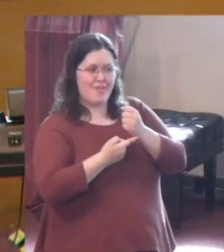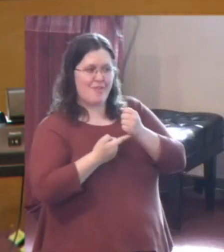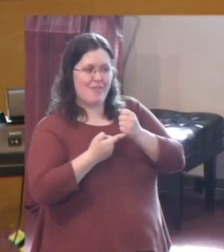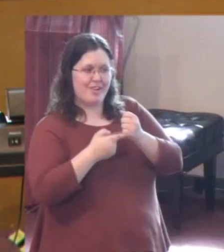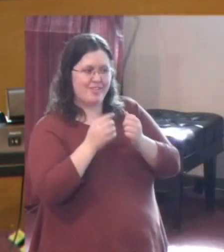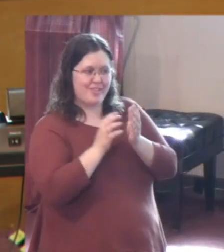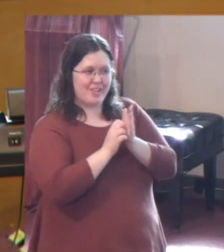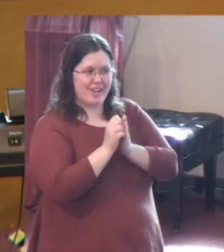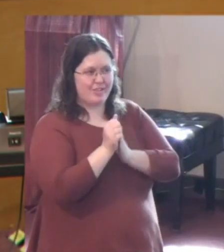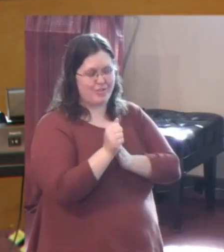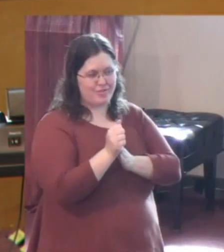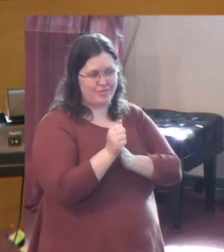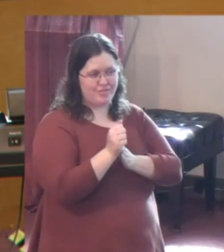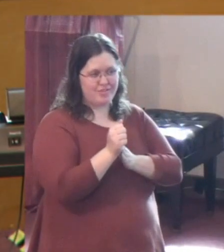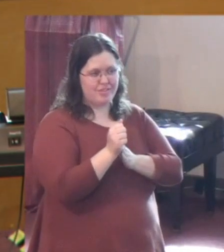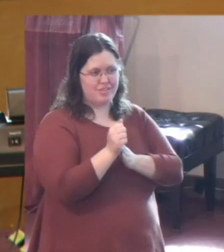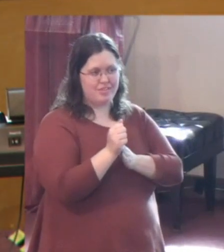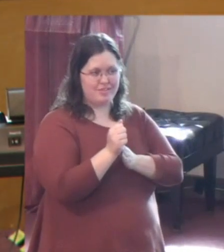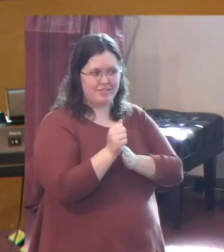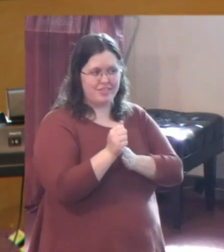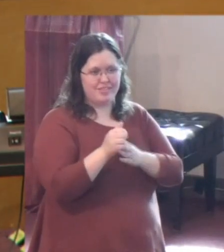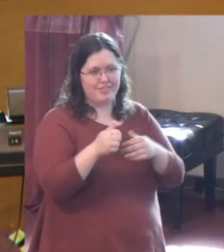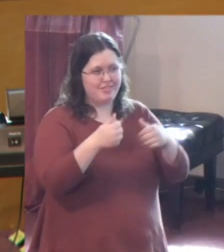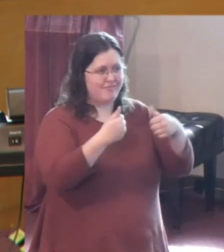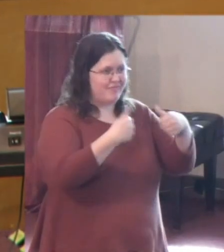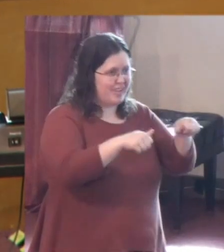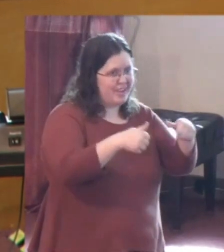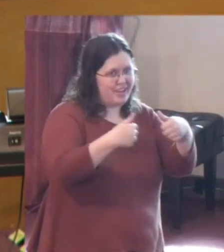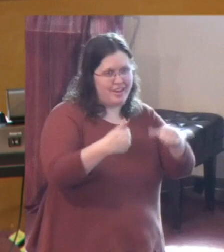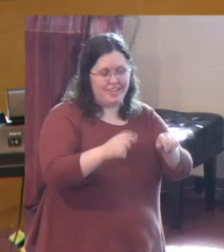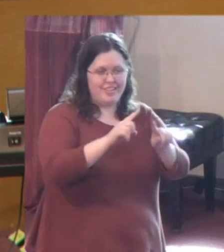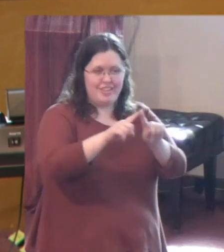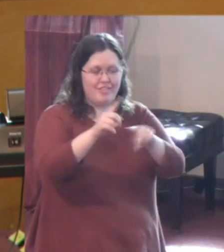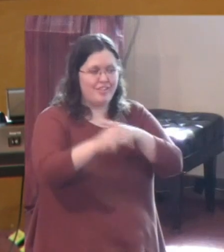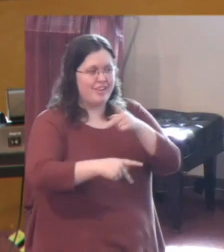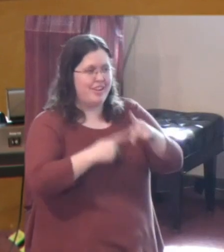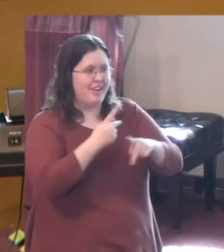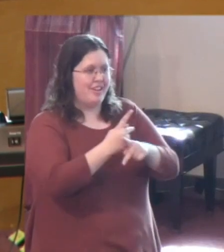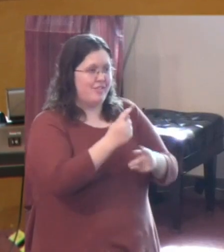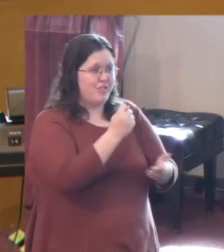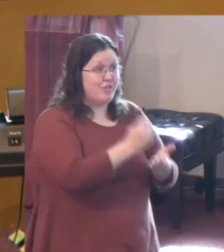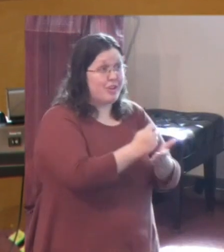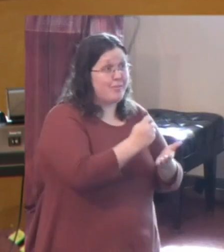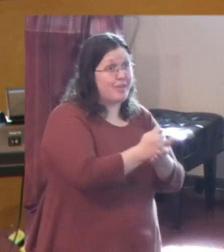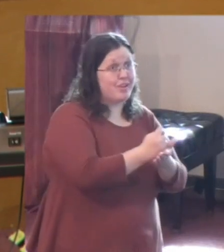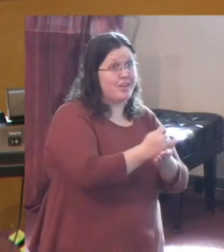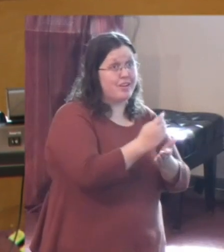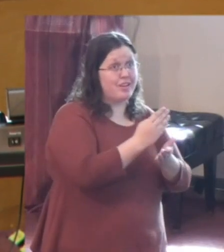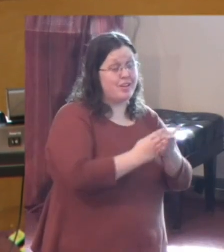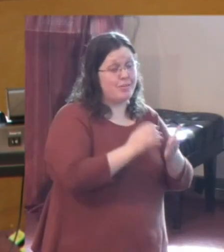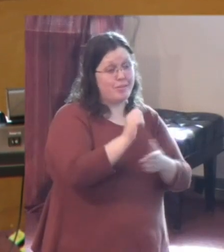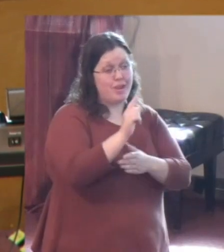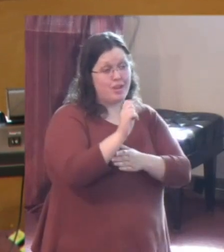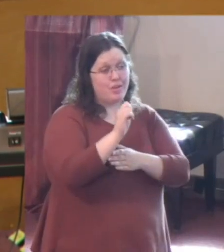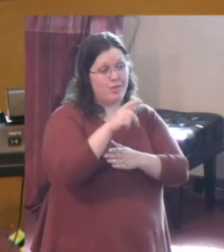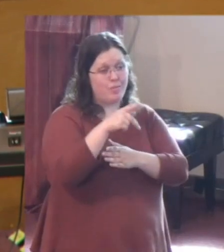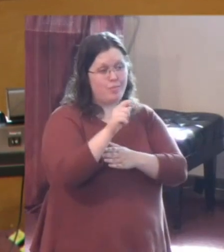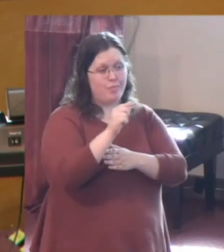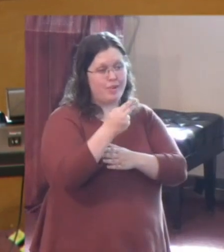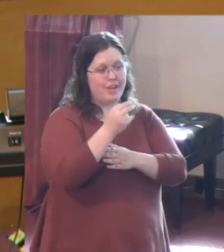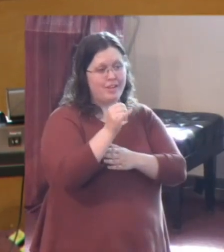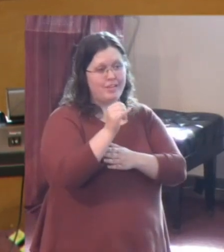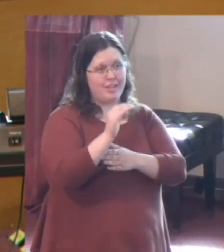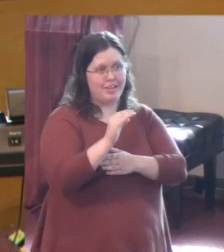cancer. And after trying all things alternative, plus some allopathic treatments and letting go of